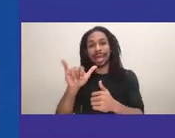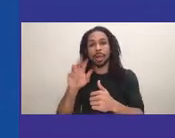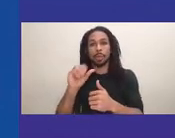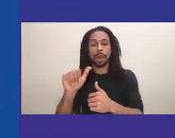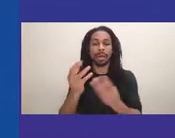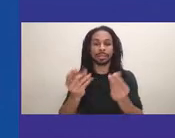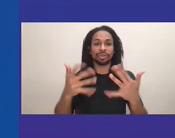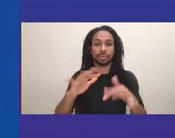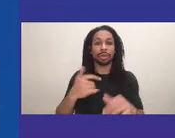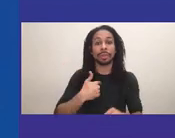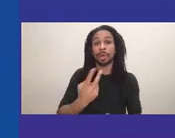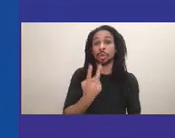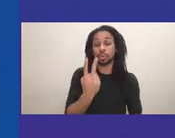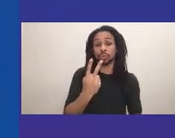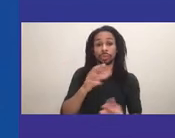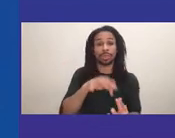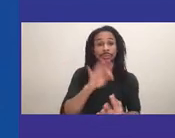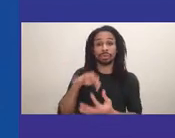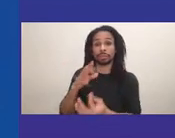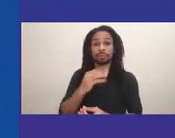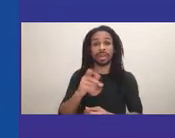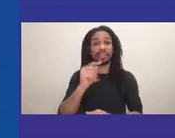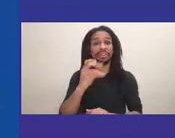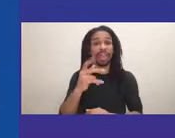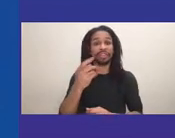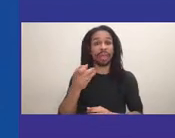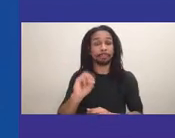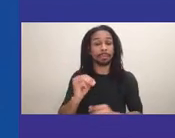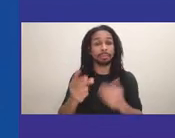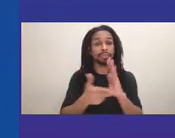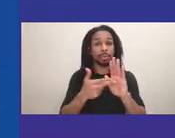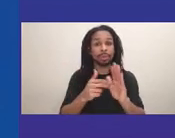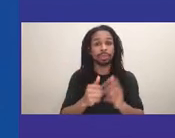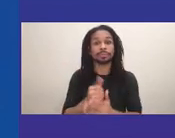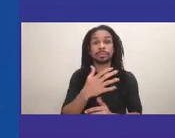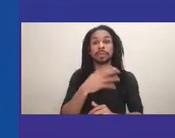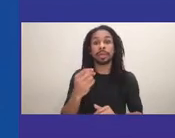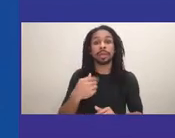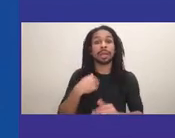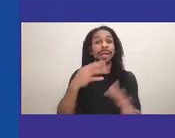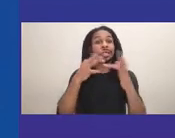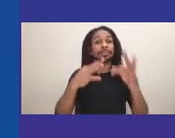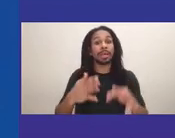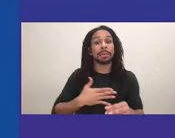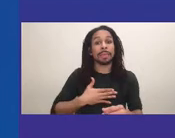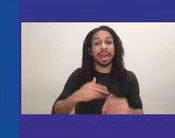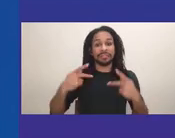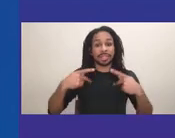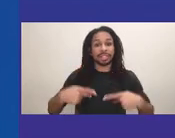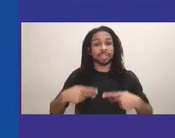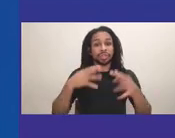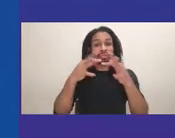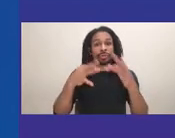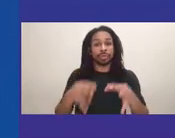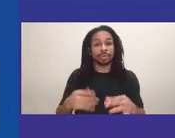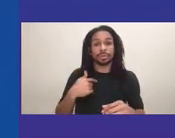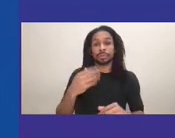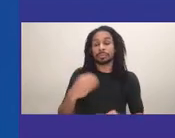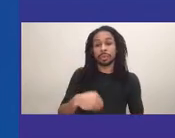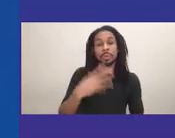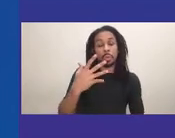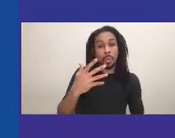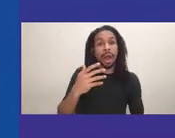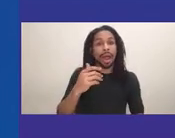Two-Spirit and I use they, them pronouns. And now I'll explain my physical description. So I am a